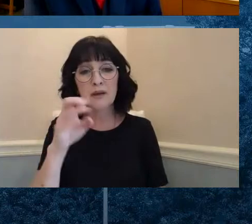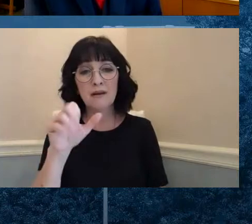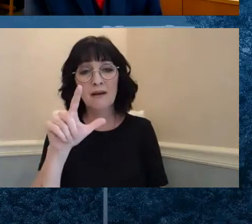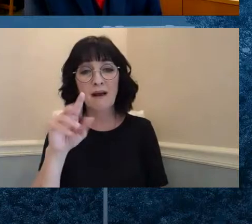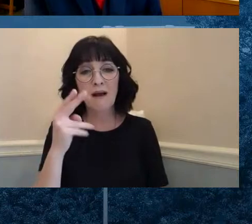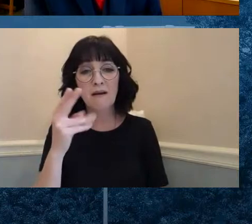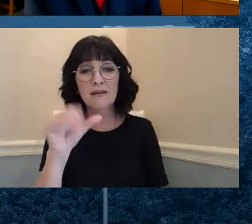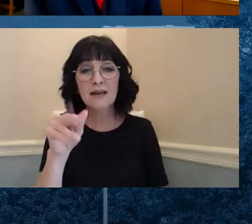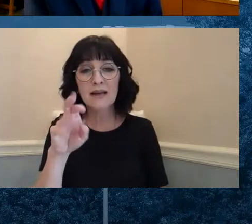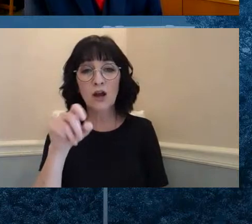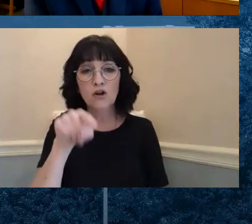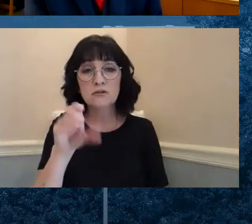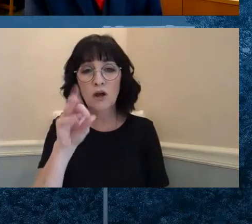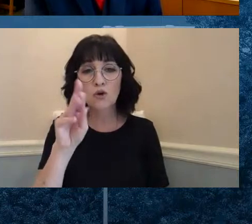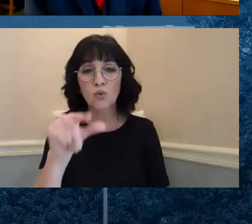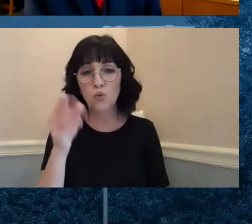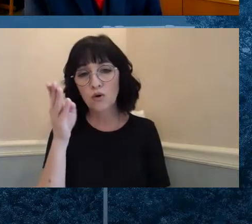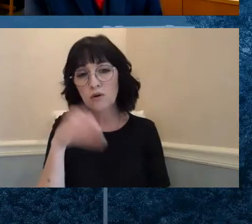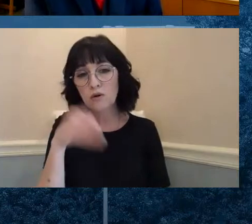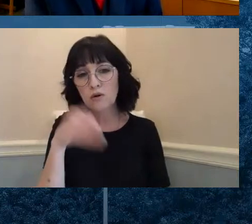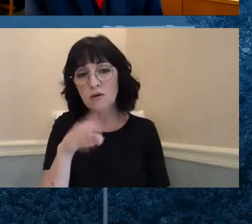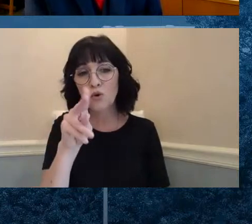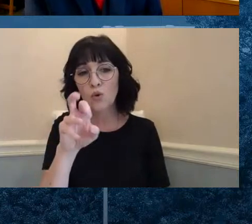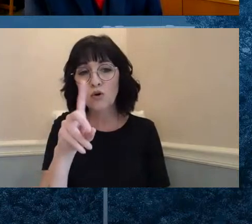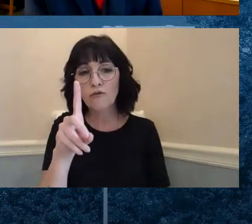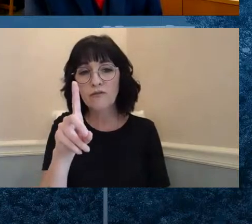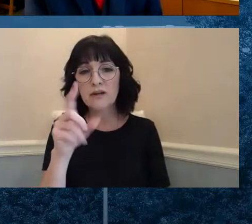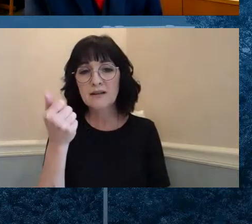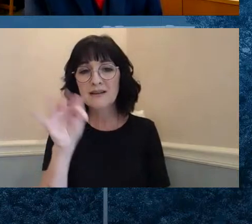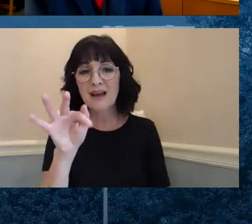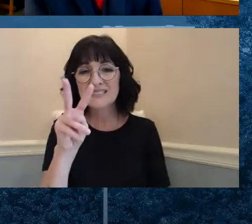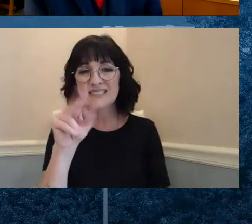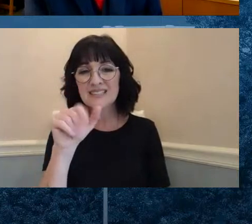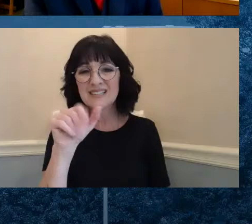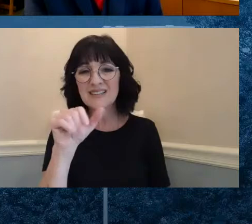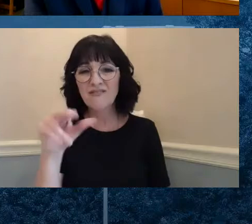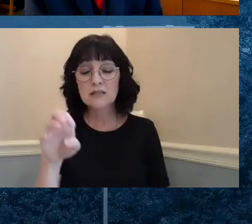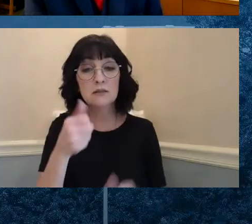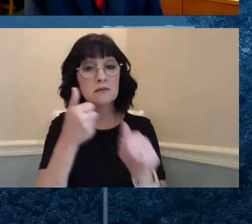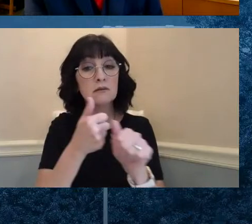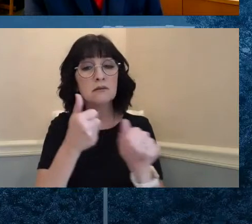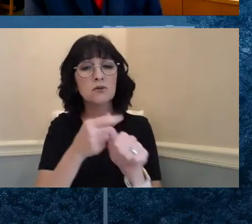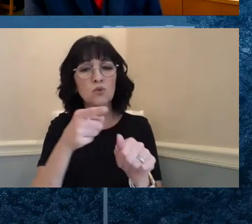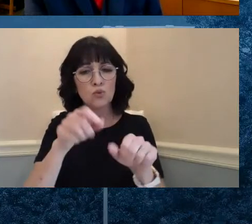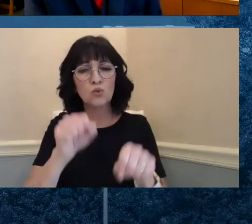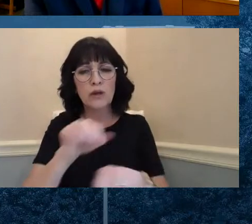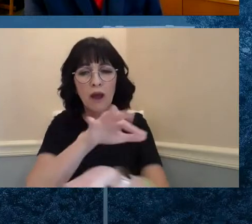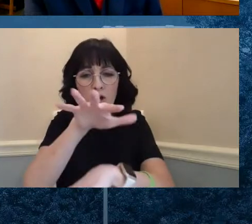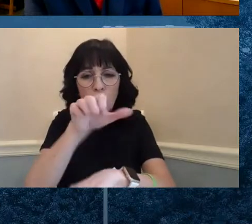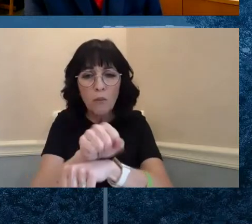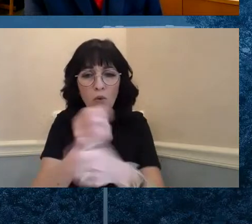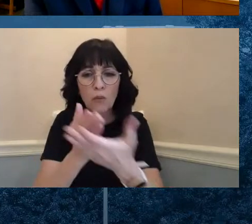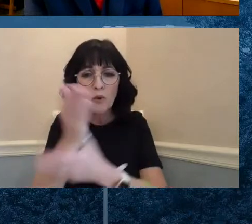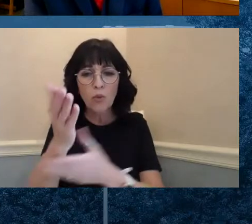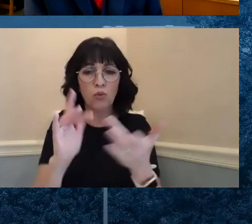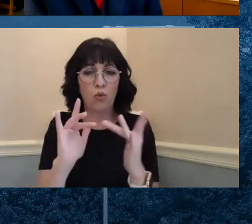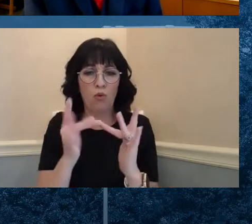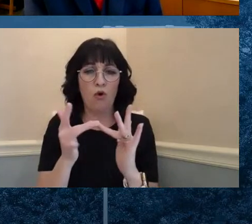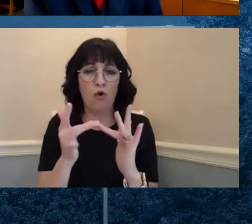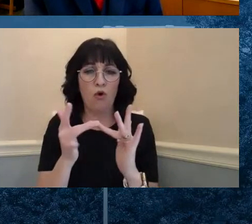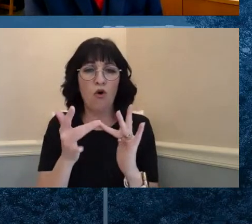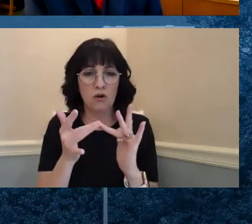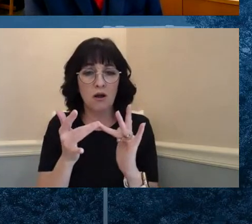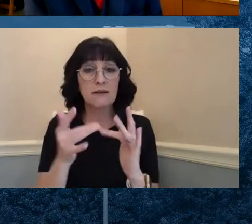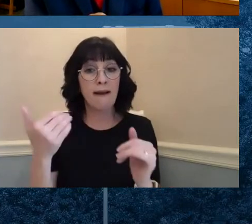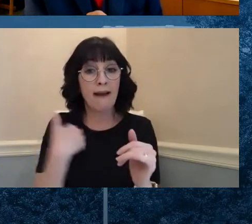/COVID-19-vaccine. And it is an online system that allows you to make an appointment at one of our 4 sites across the